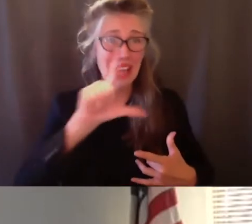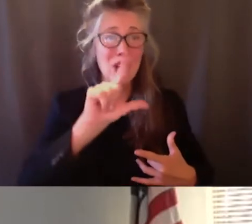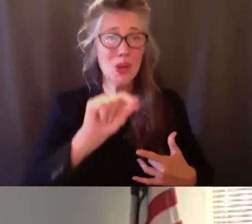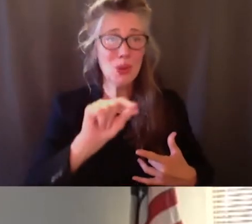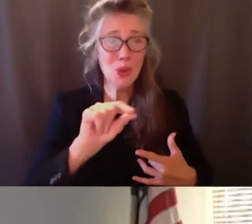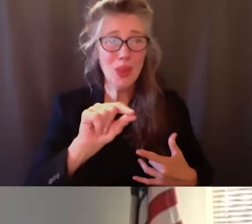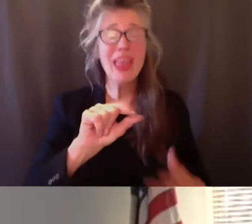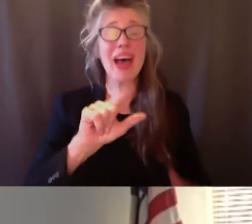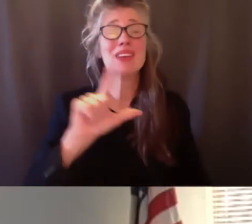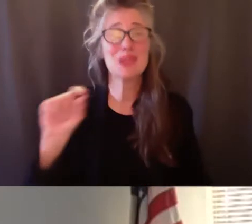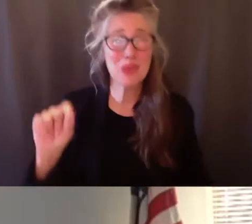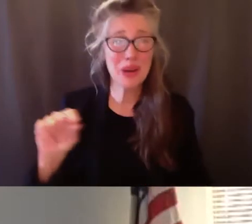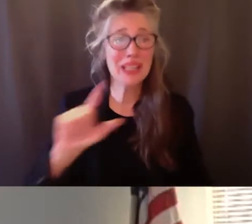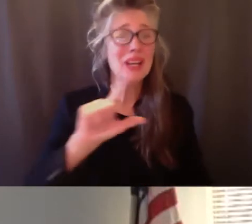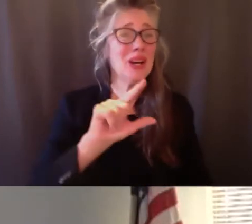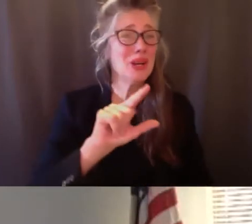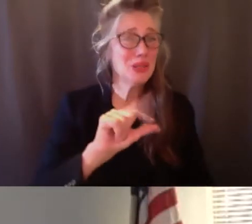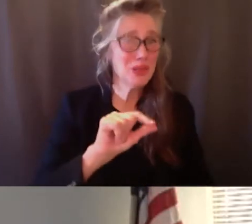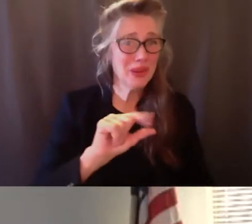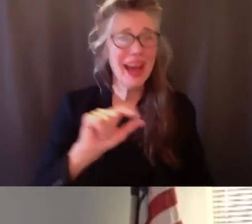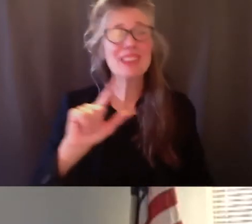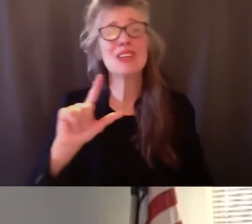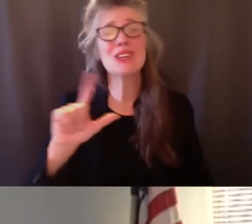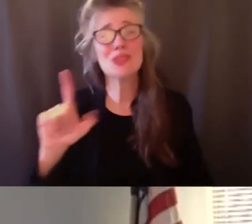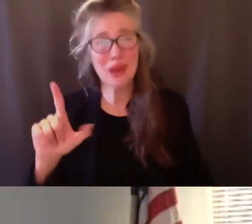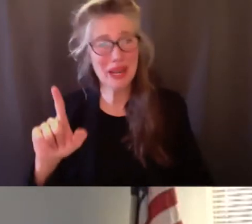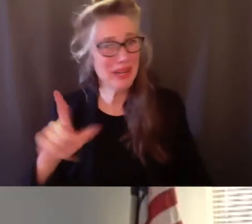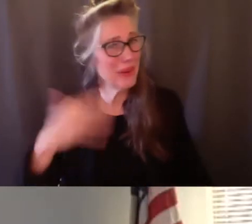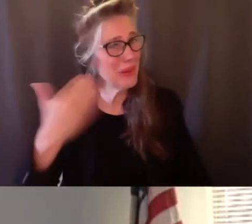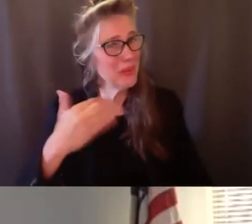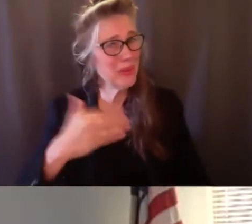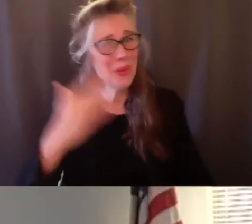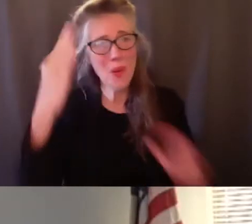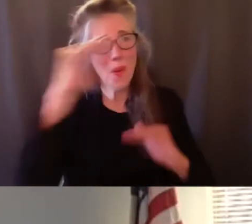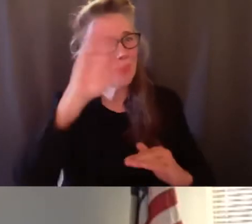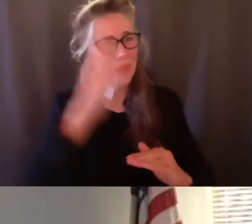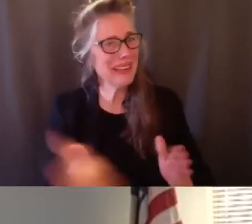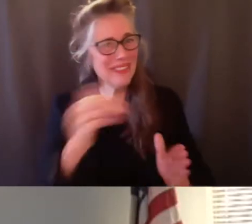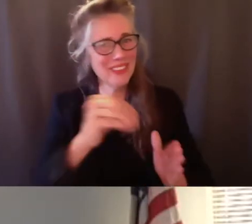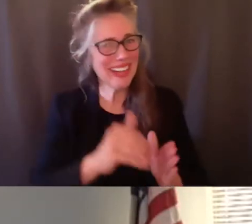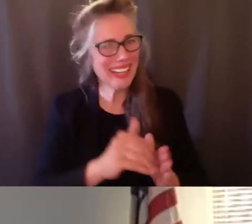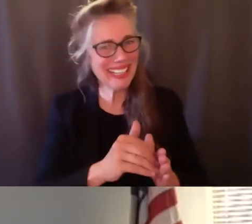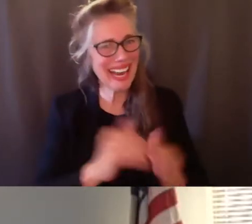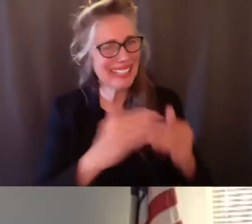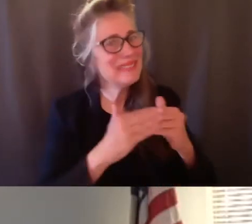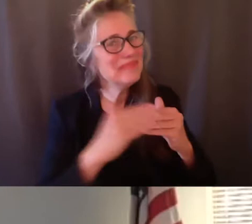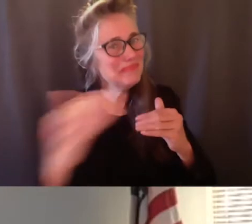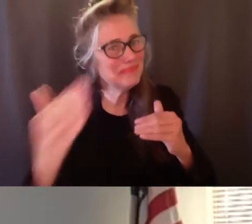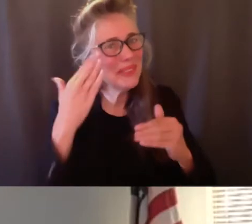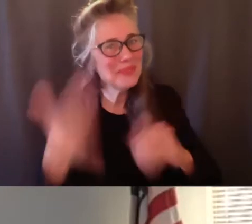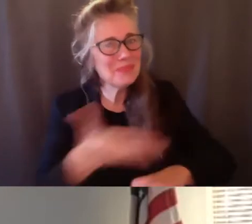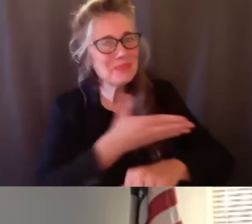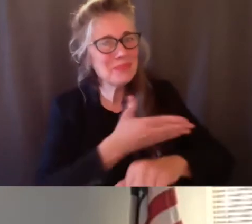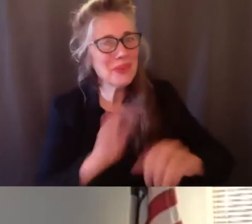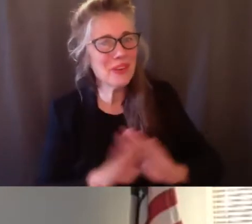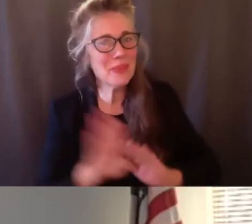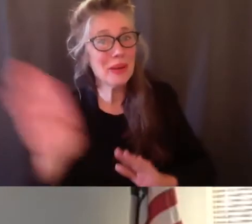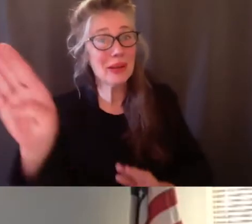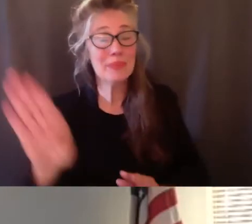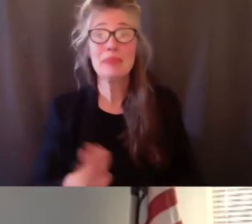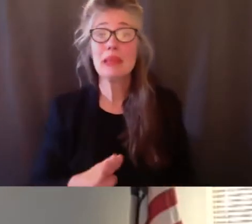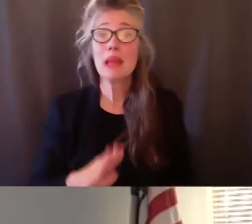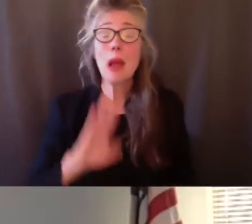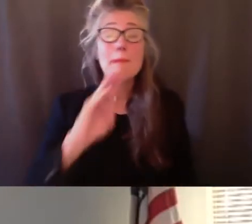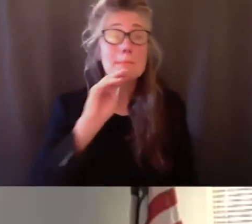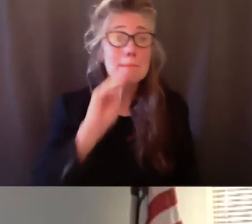2020-21. So with that, we're close. Do we have, Ms. Trujillo, do we have any